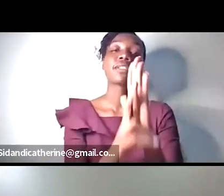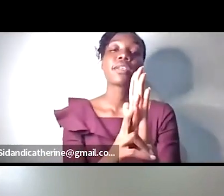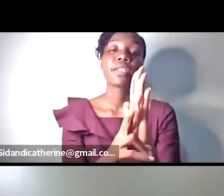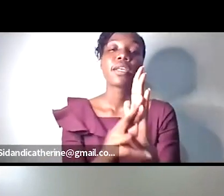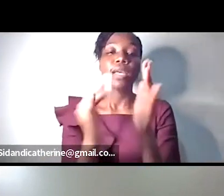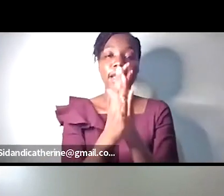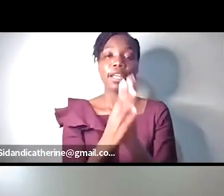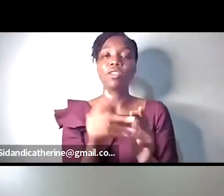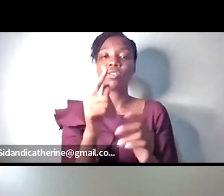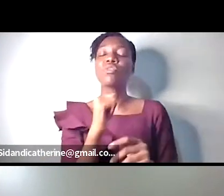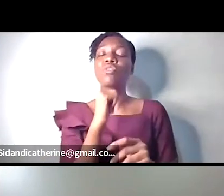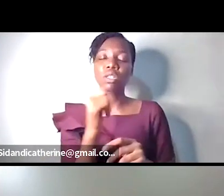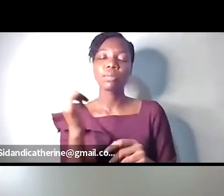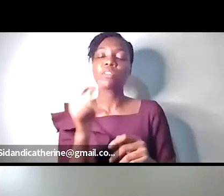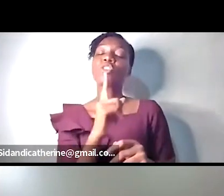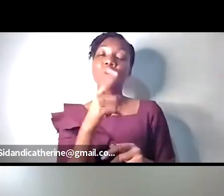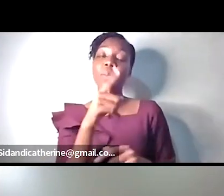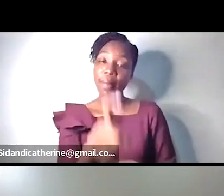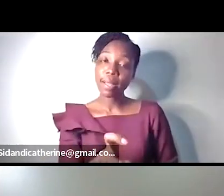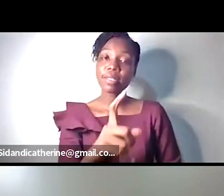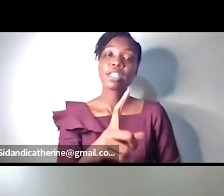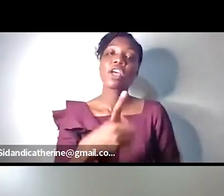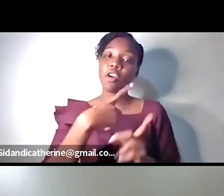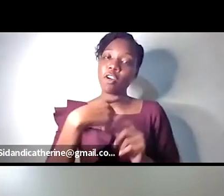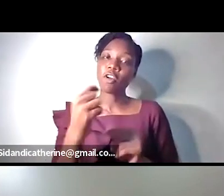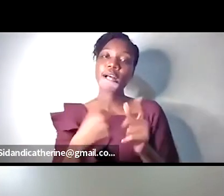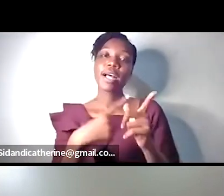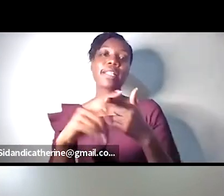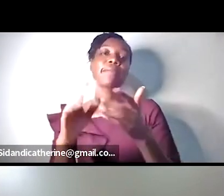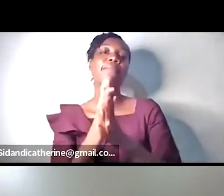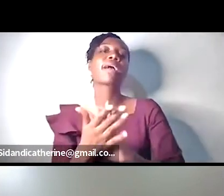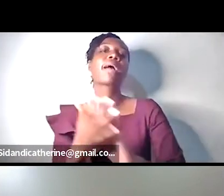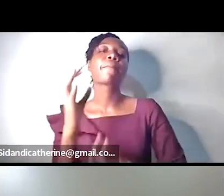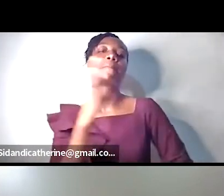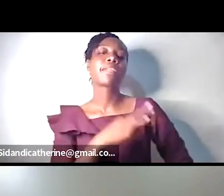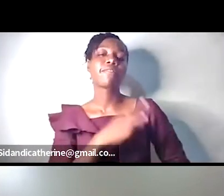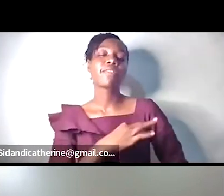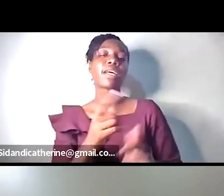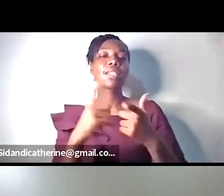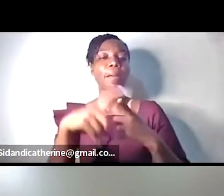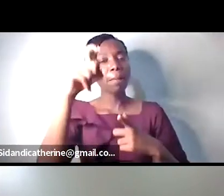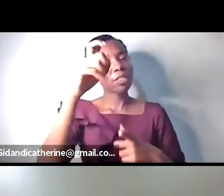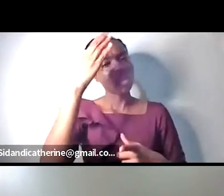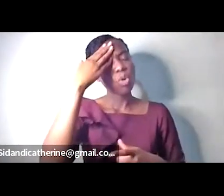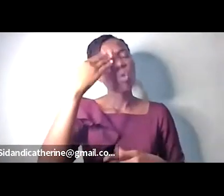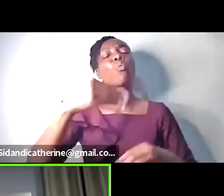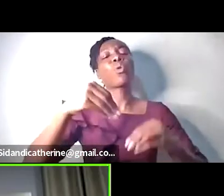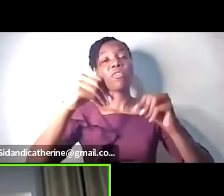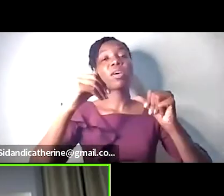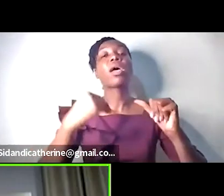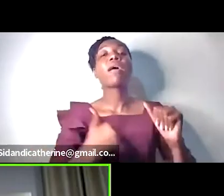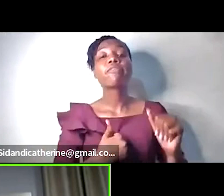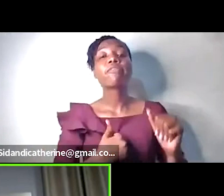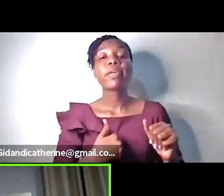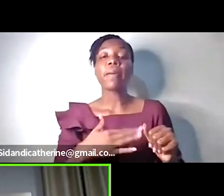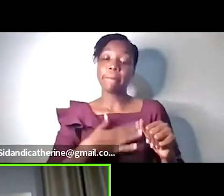you. Go there to your own benefit and know I qualify to be here. I'm here because I can discuss, I